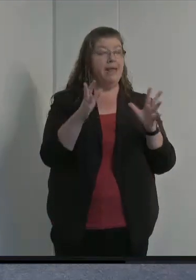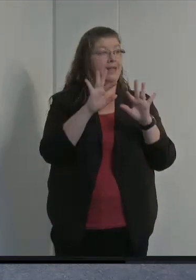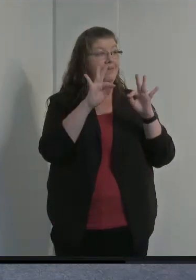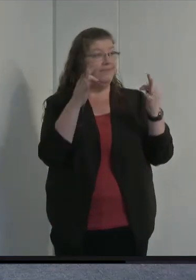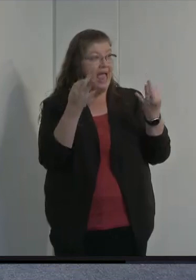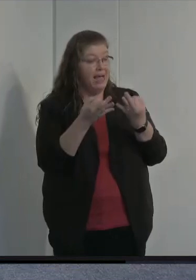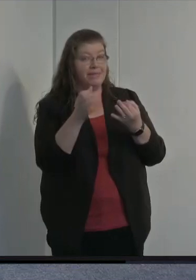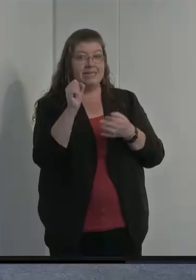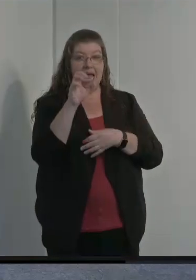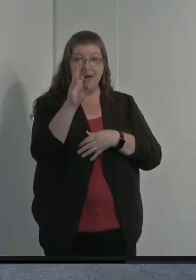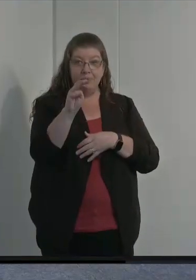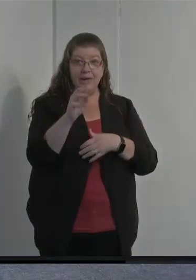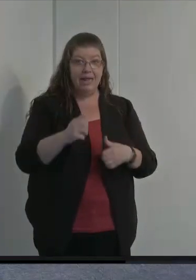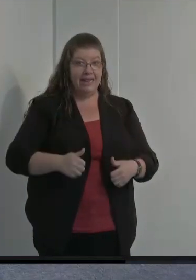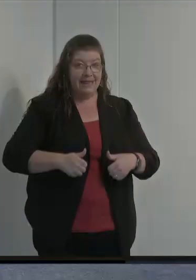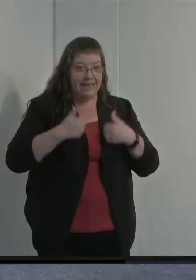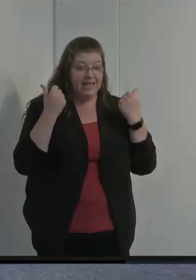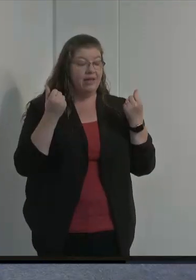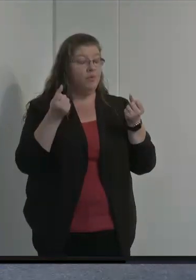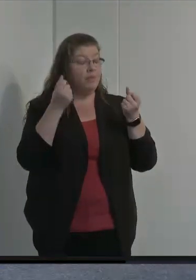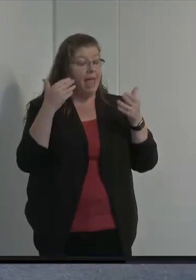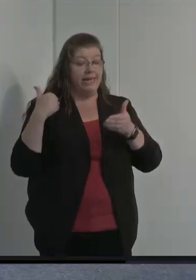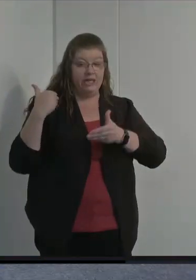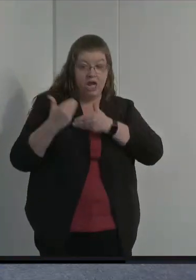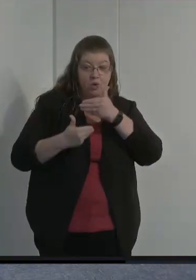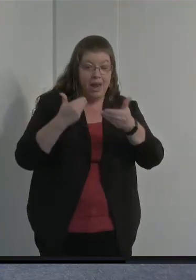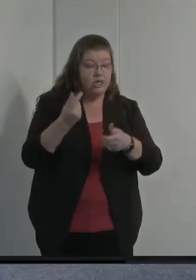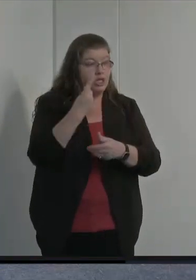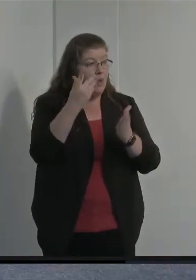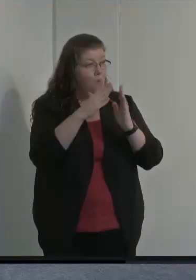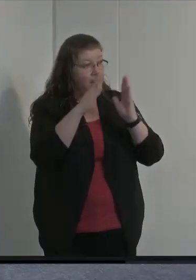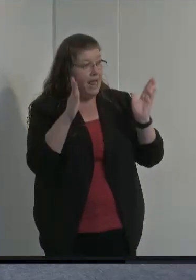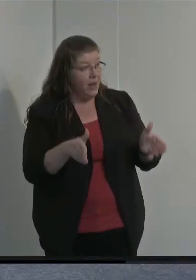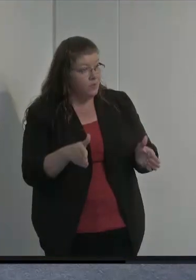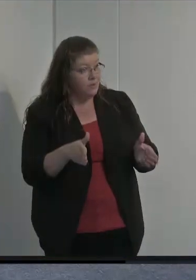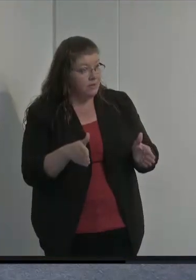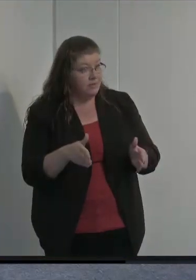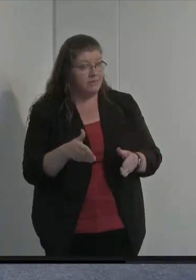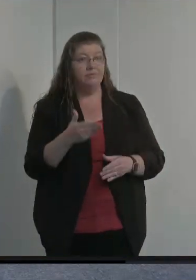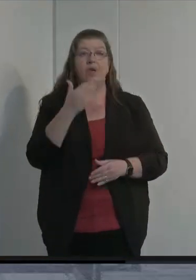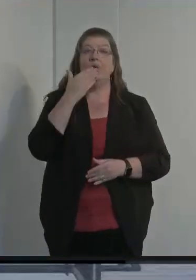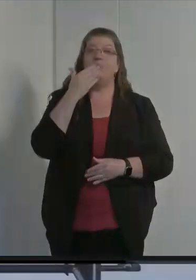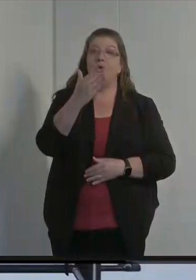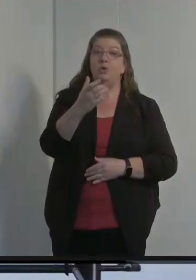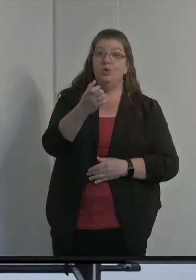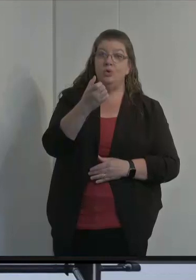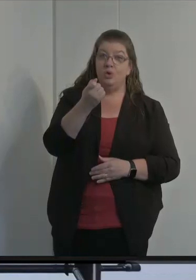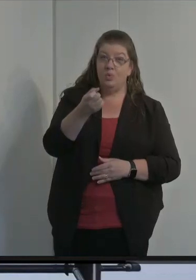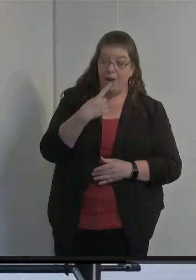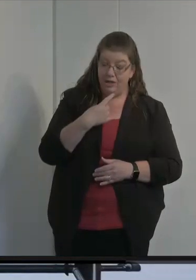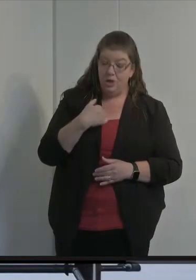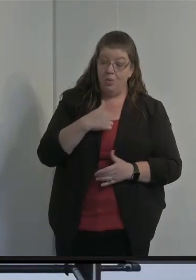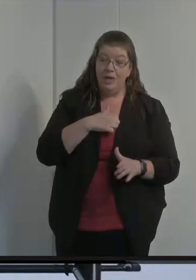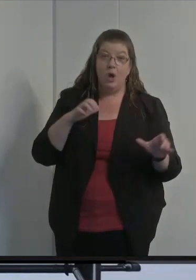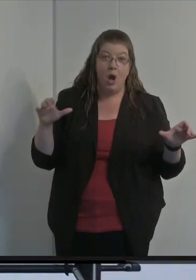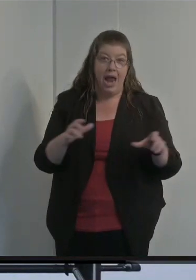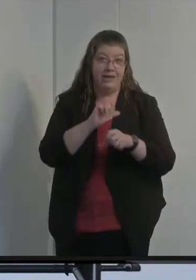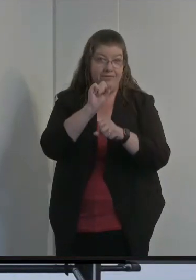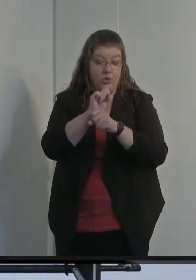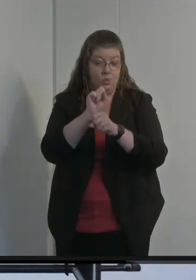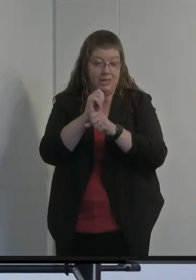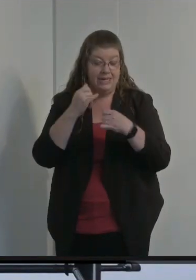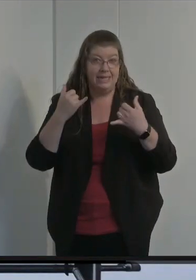families in Santa Maria do live in a multi-generational household. It's a great question, and we are actively working now